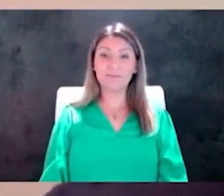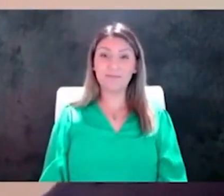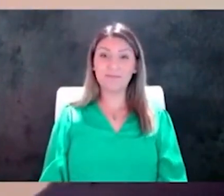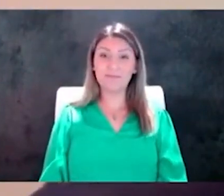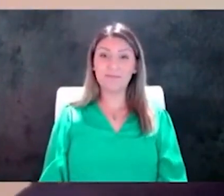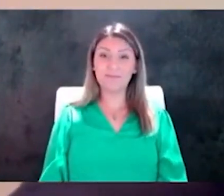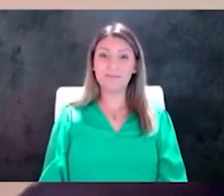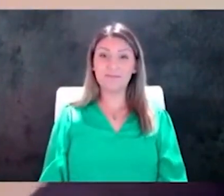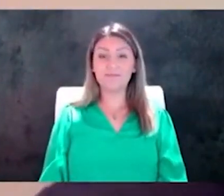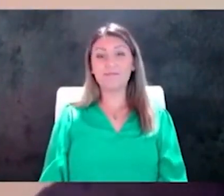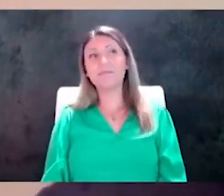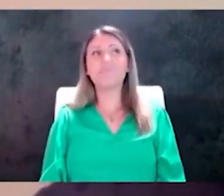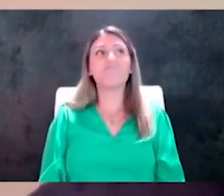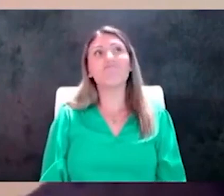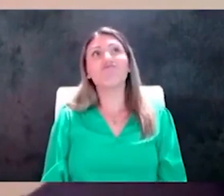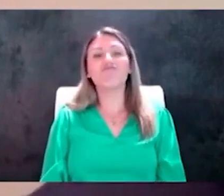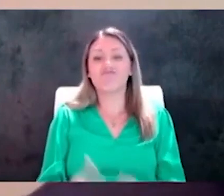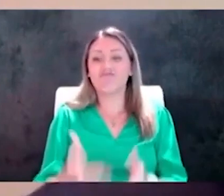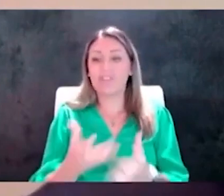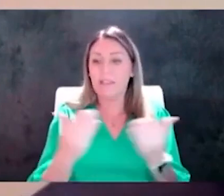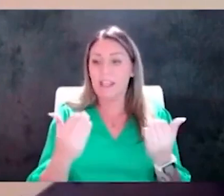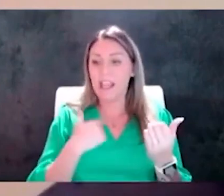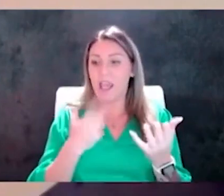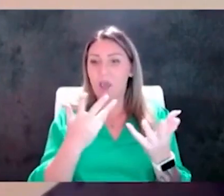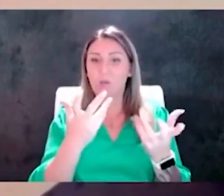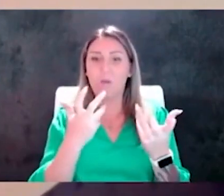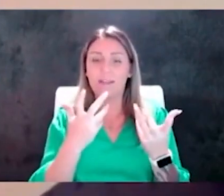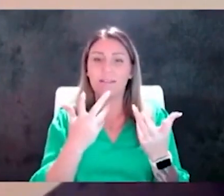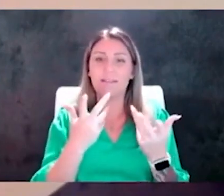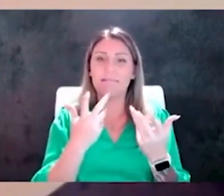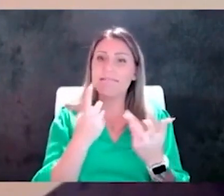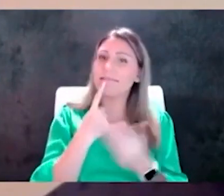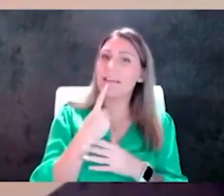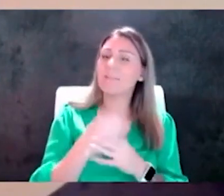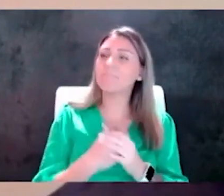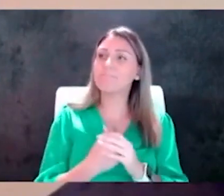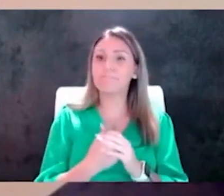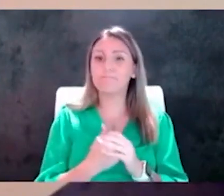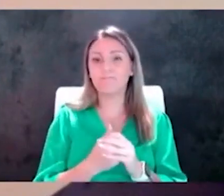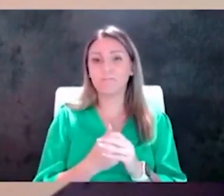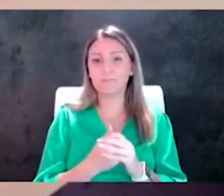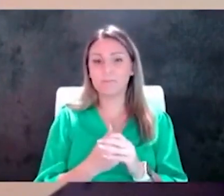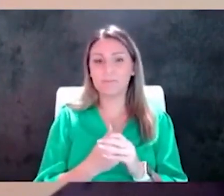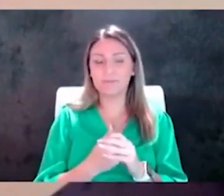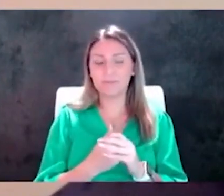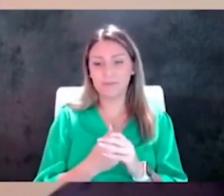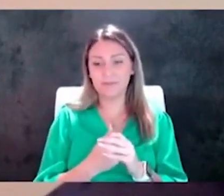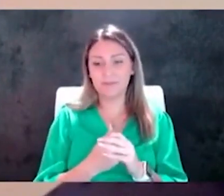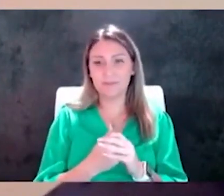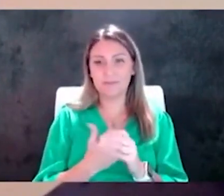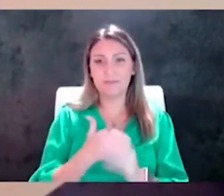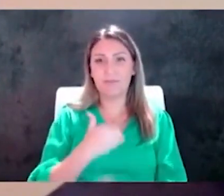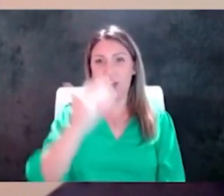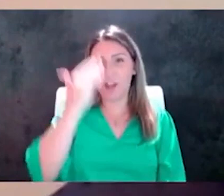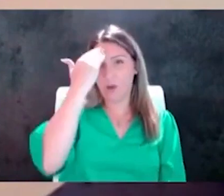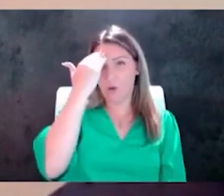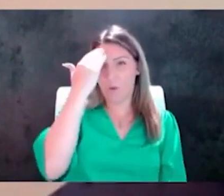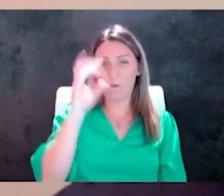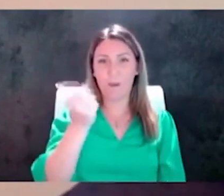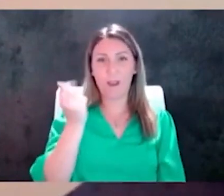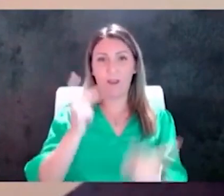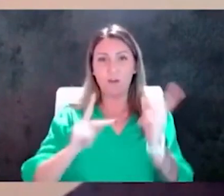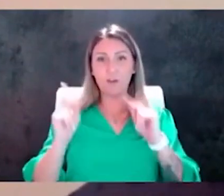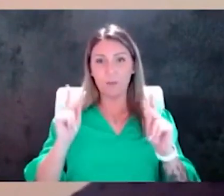I guess the thing that I kind of want to leave you all with is that I know that there are other people out there